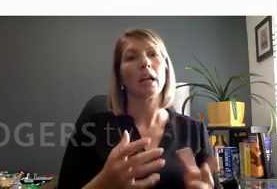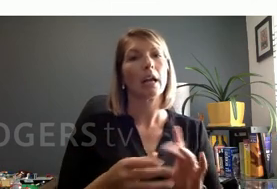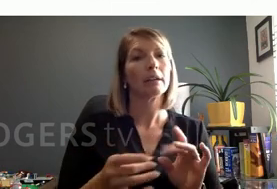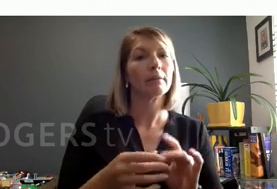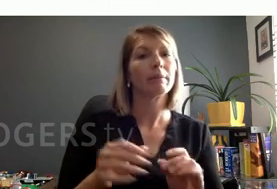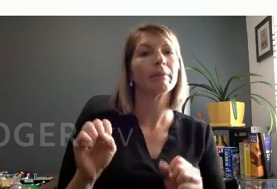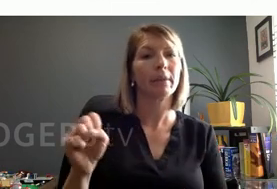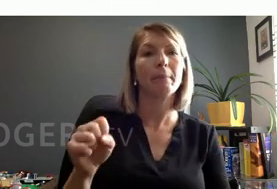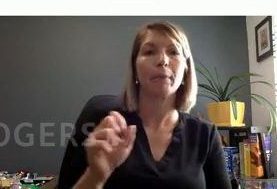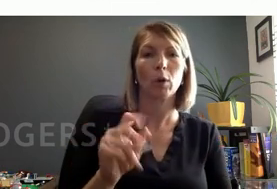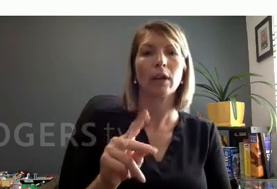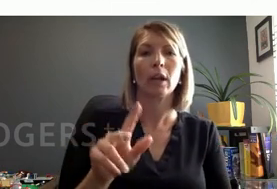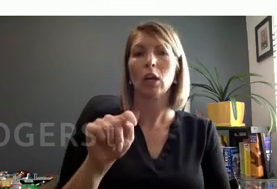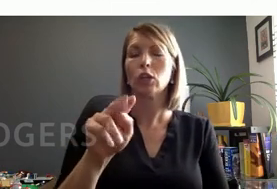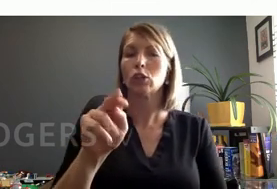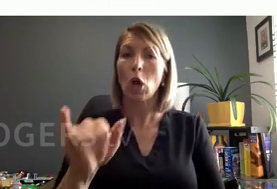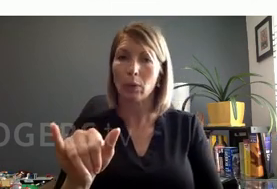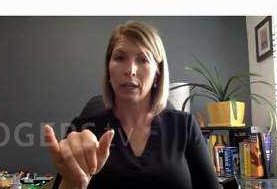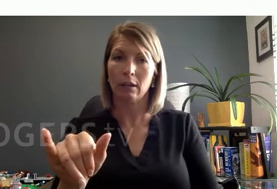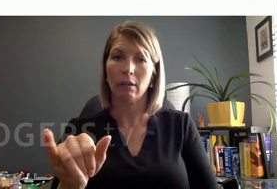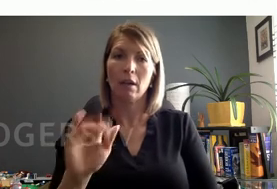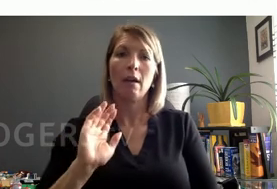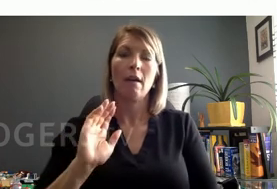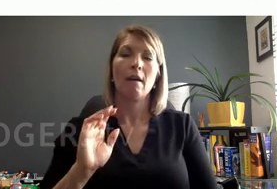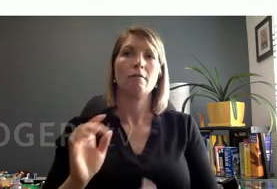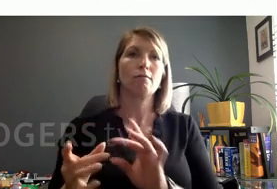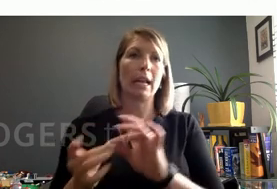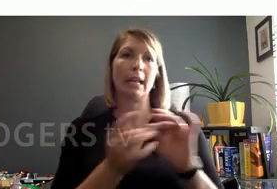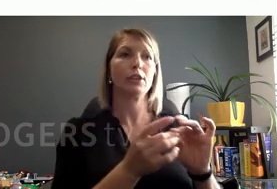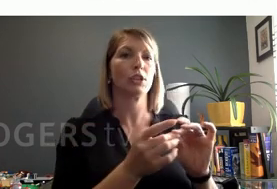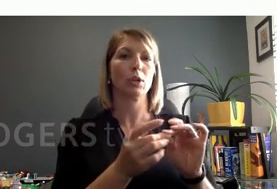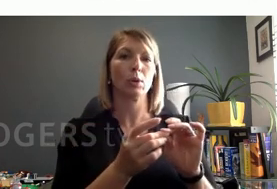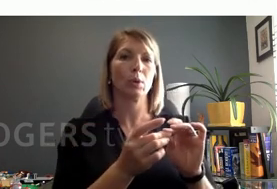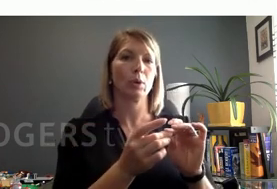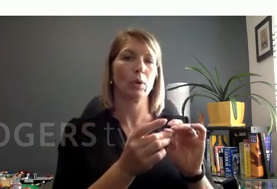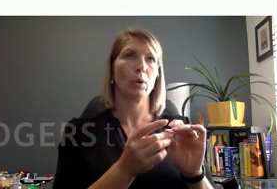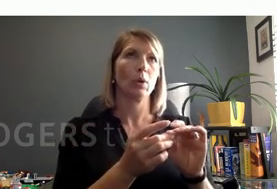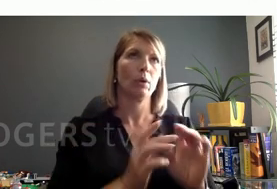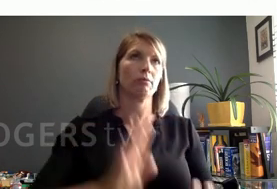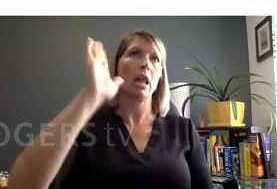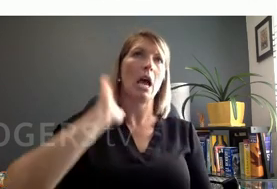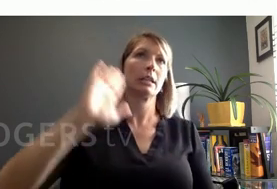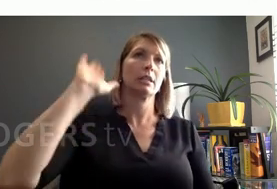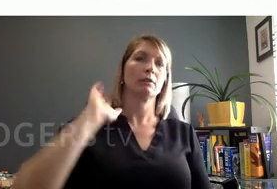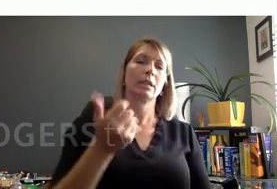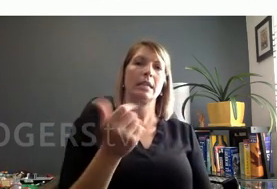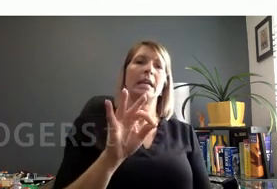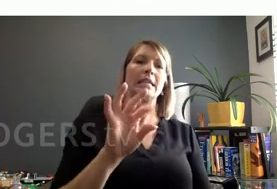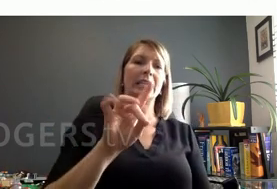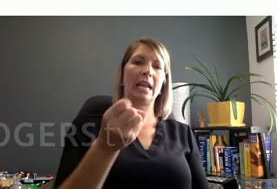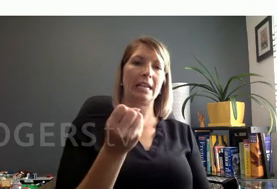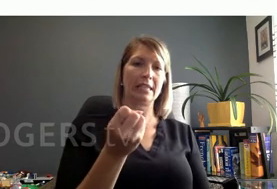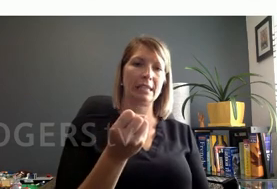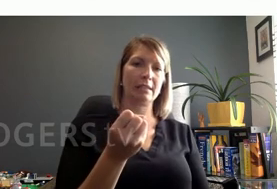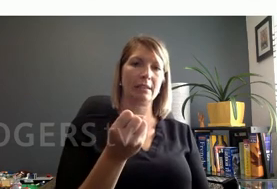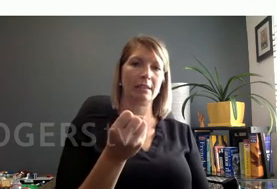One second, Colin, and then Tony. From historical perspective, right? From the inception of multiculturalism in the 1980s, you know, this policy